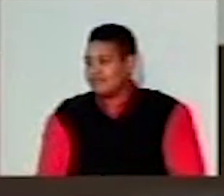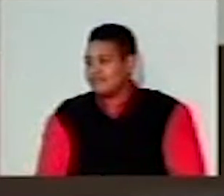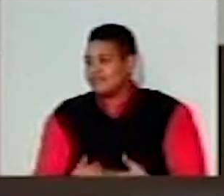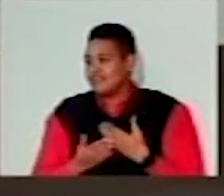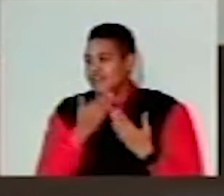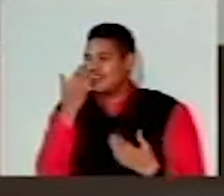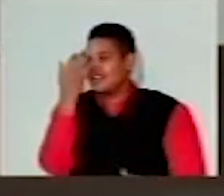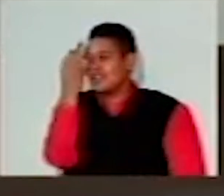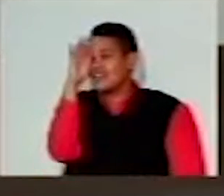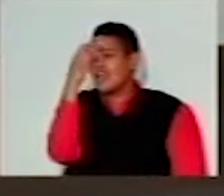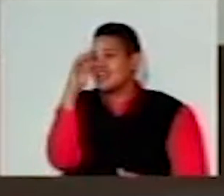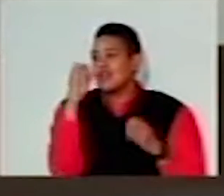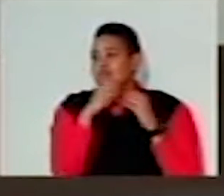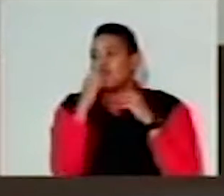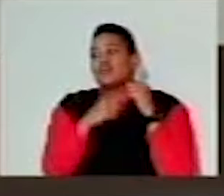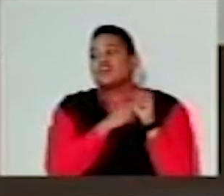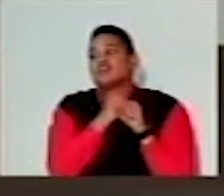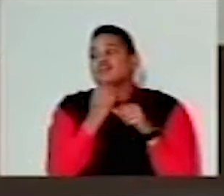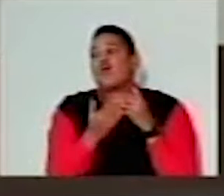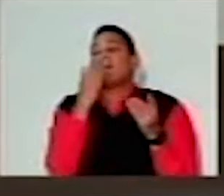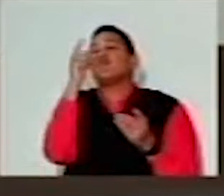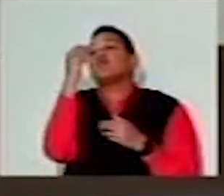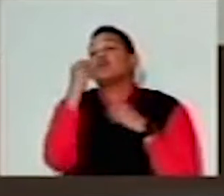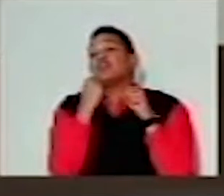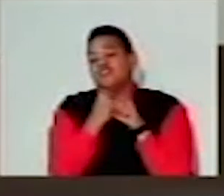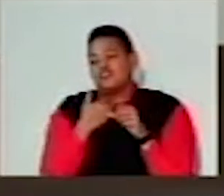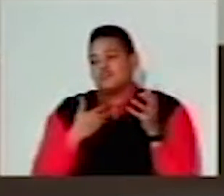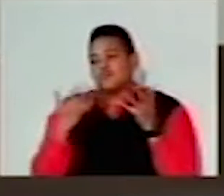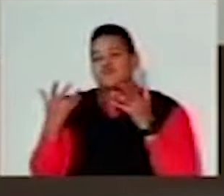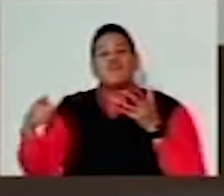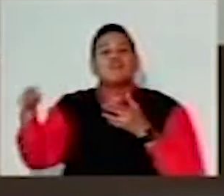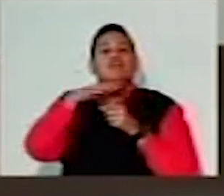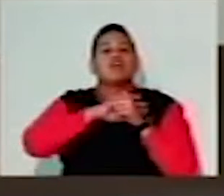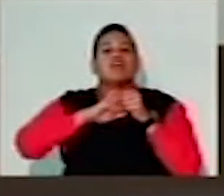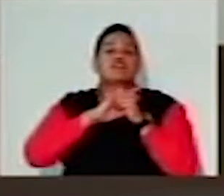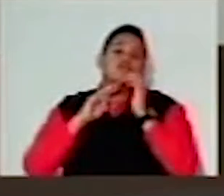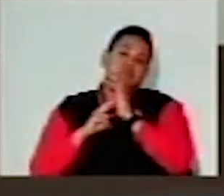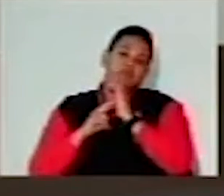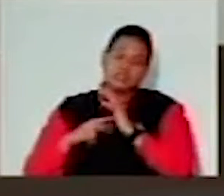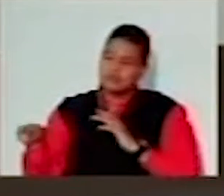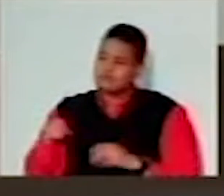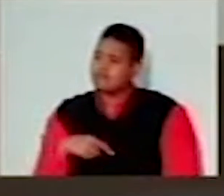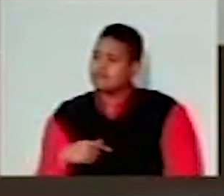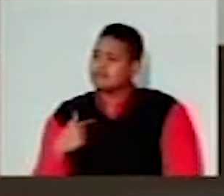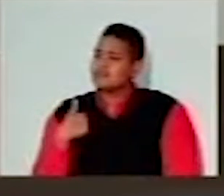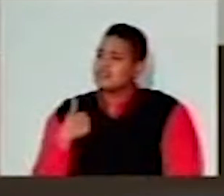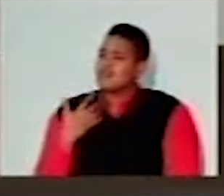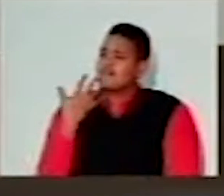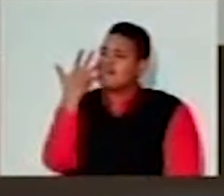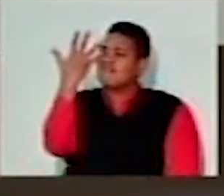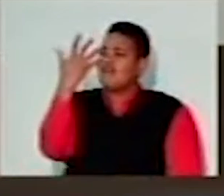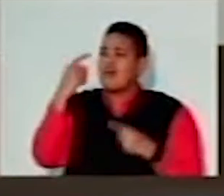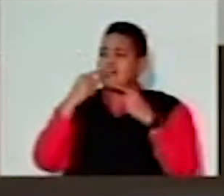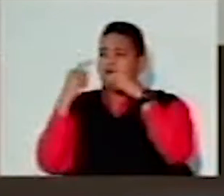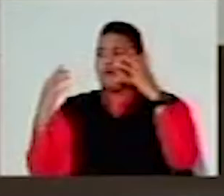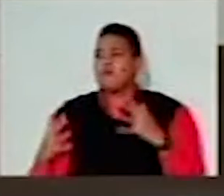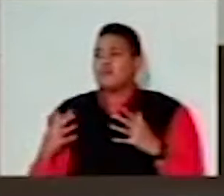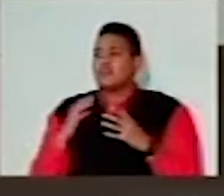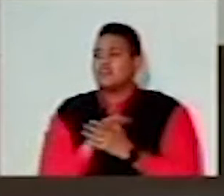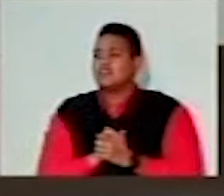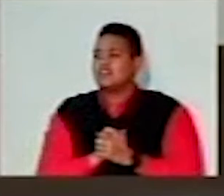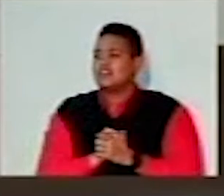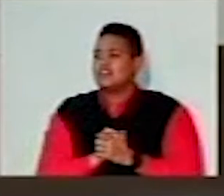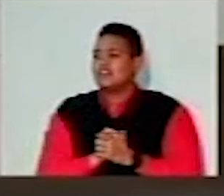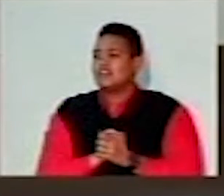years, 19 and more years, that I've served in the constituency. I've had 5 opponents, Mr. Speaker,